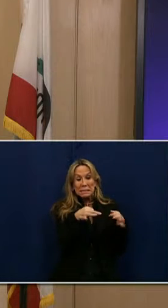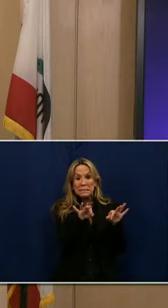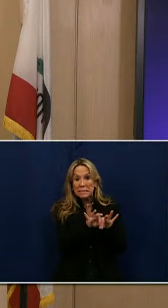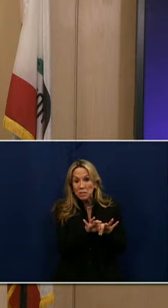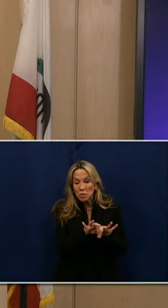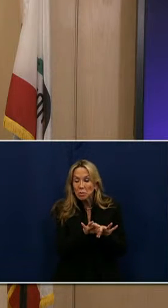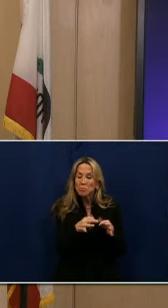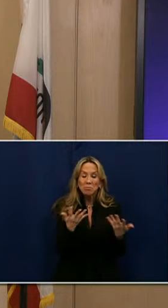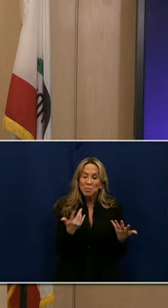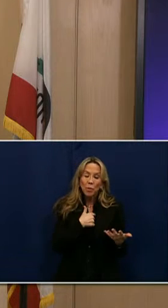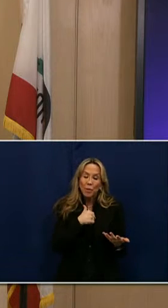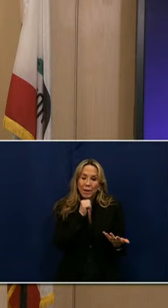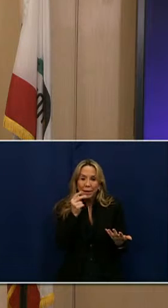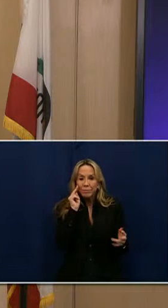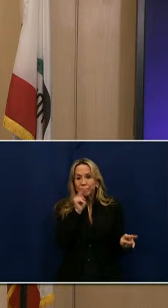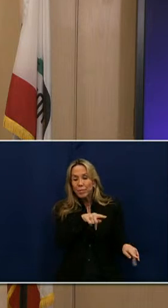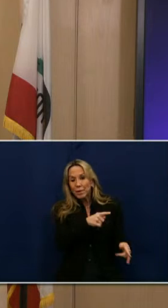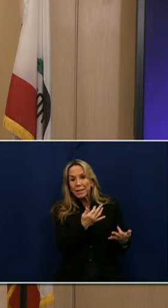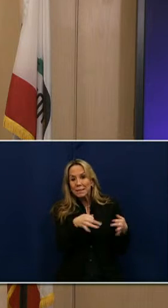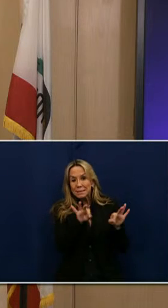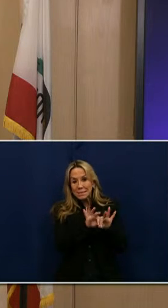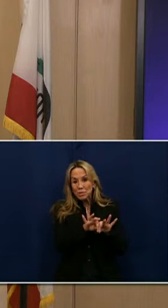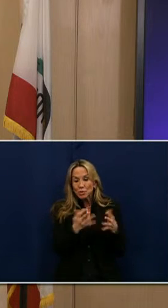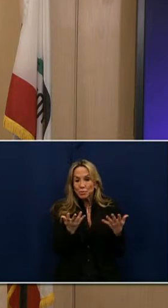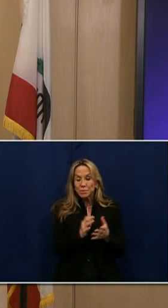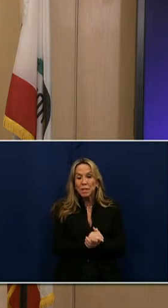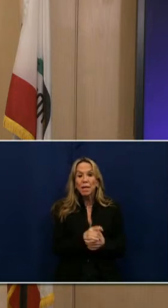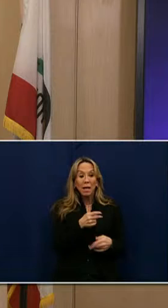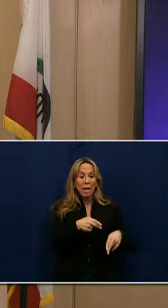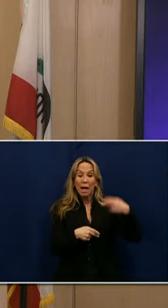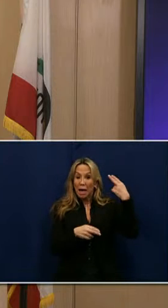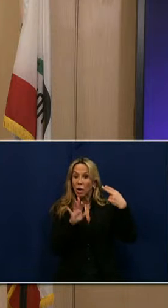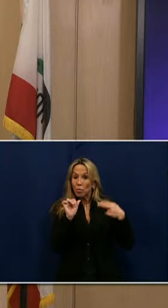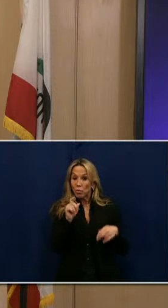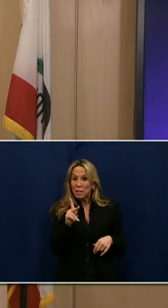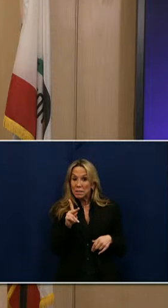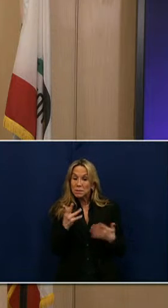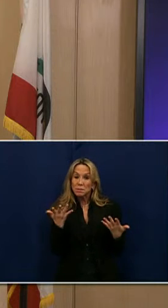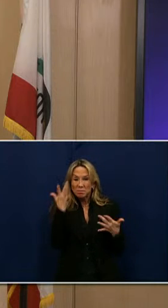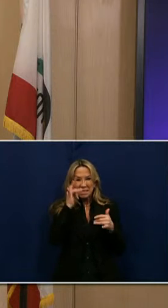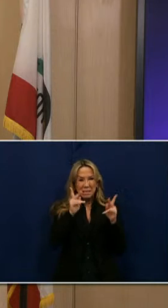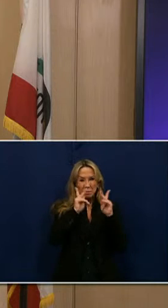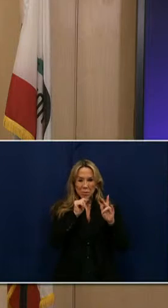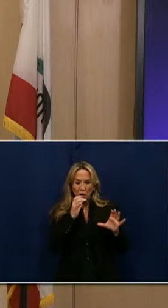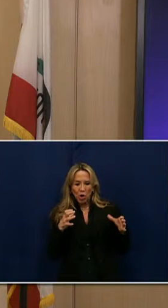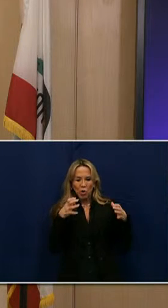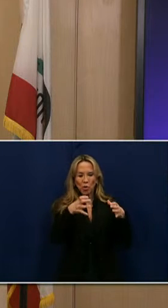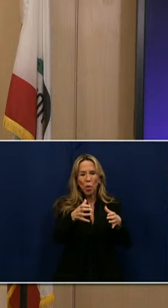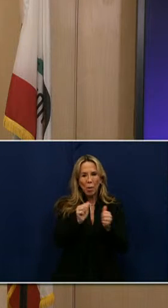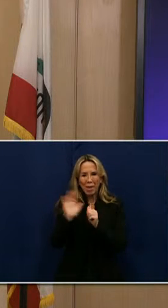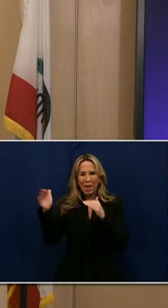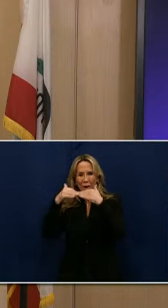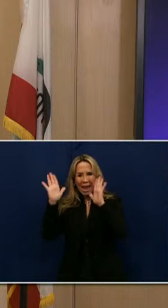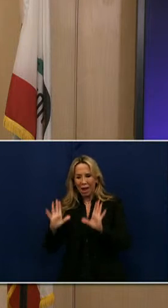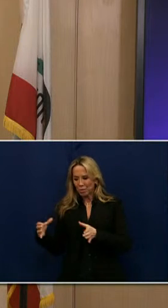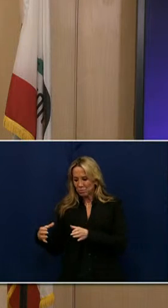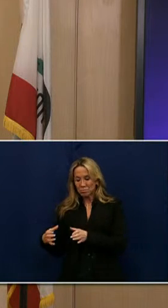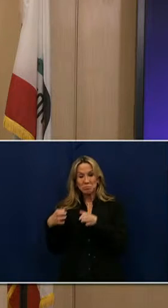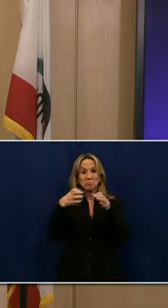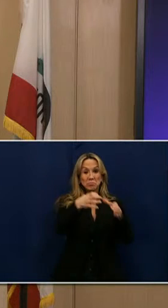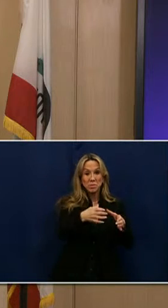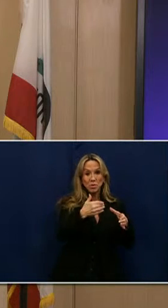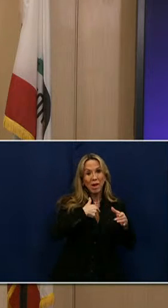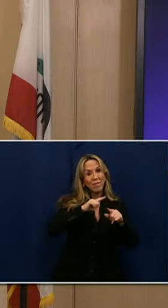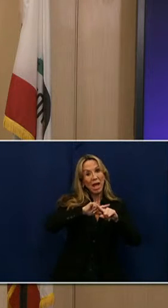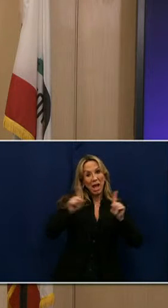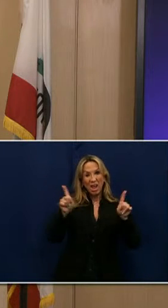They're also clearly higher risk. I'm guessing that most folks aren't going there with all the members of their household. So you have multiple households interacting